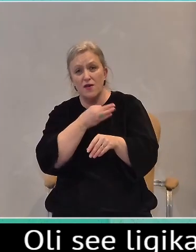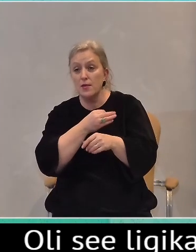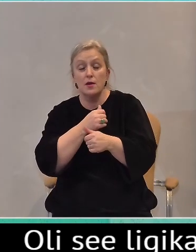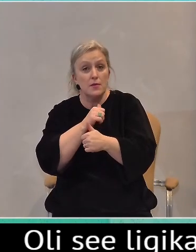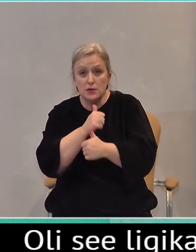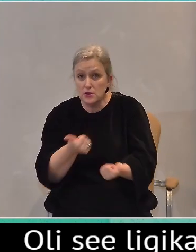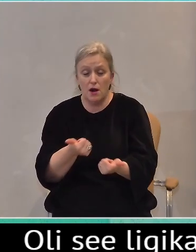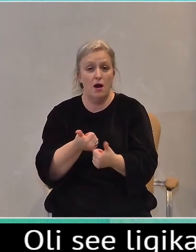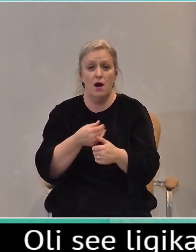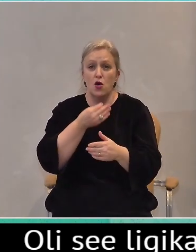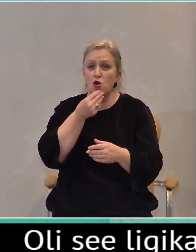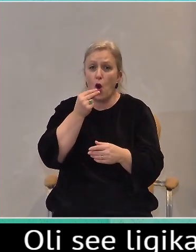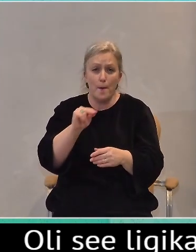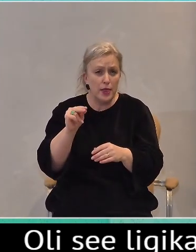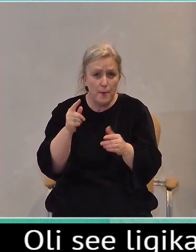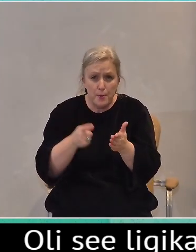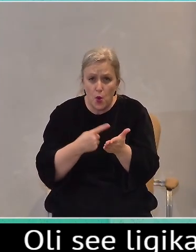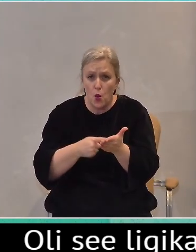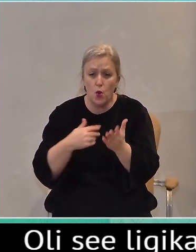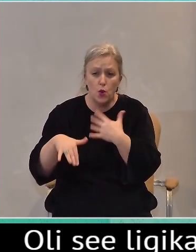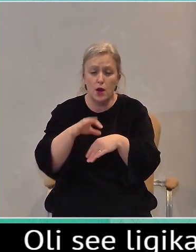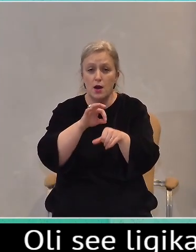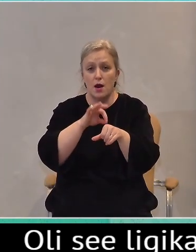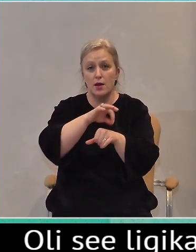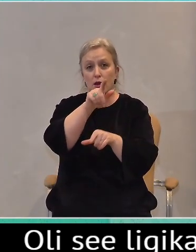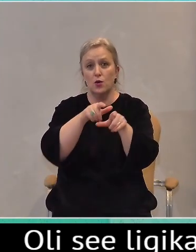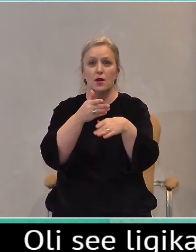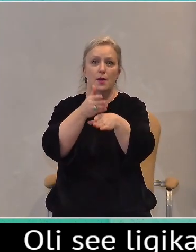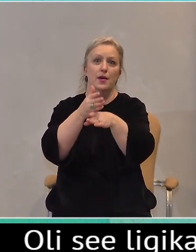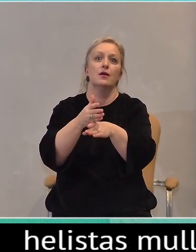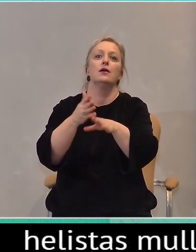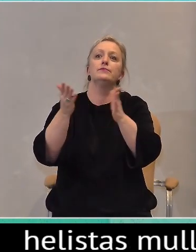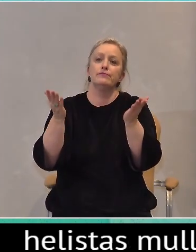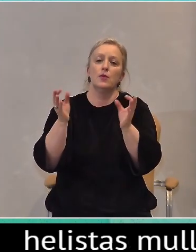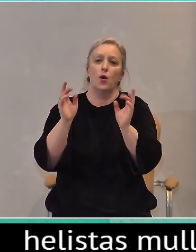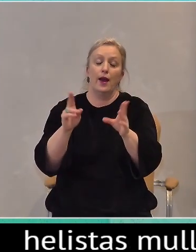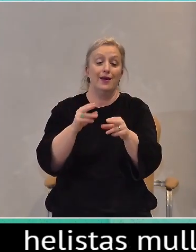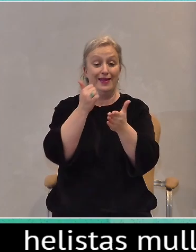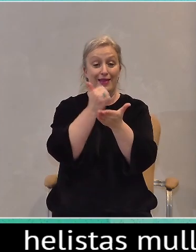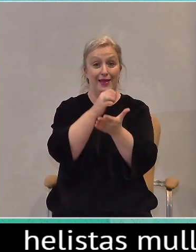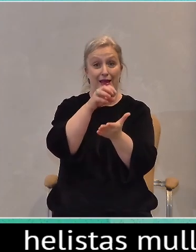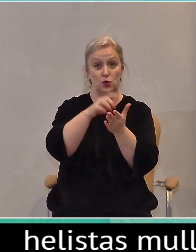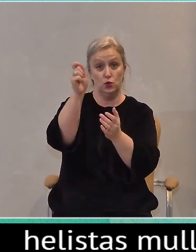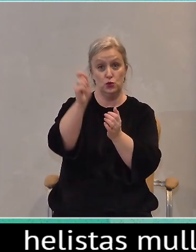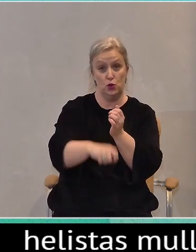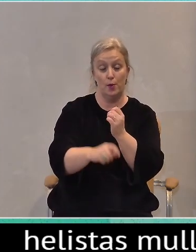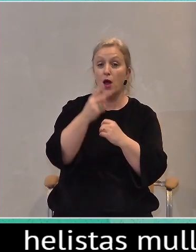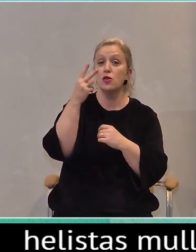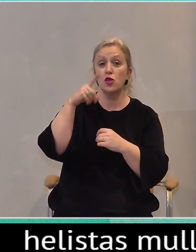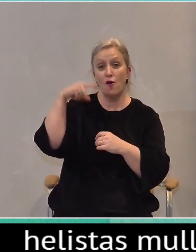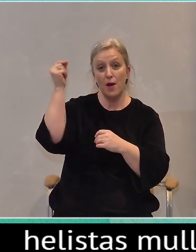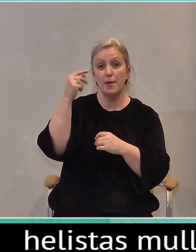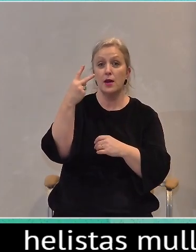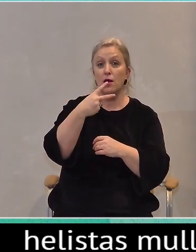situation anymore. We don't have the competence to support everybody who is seeing us for the rare